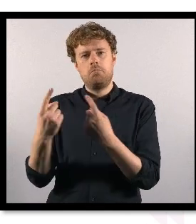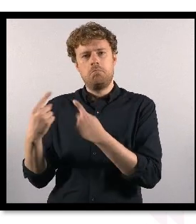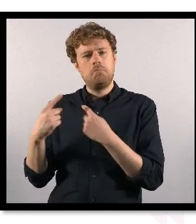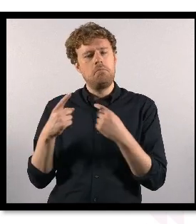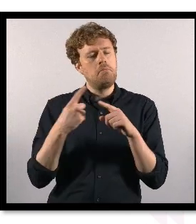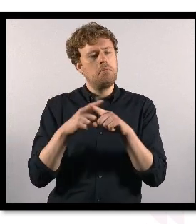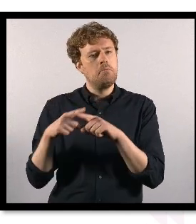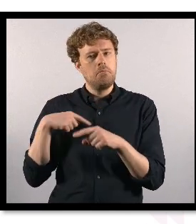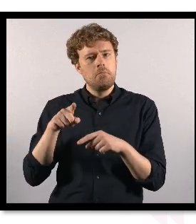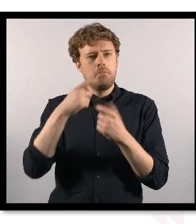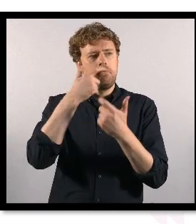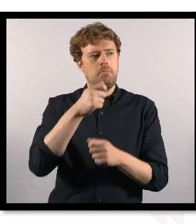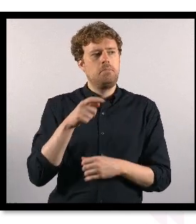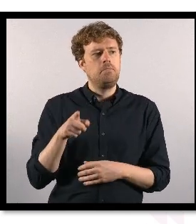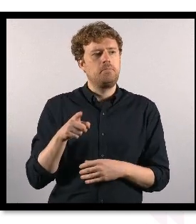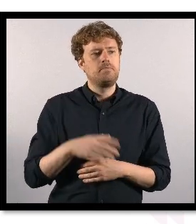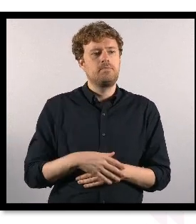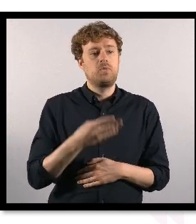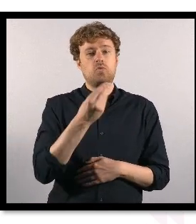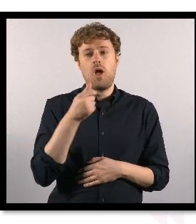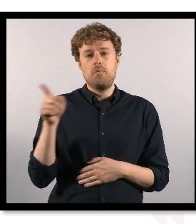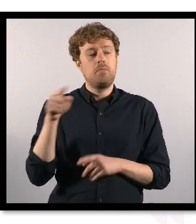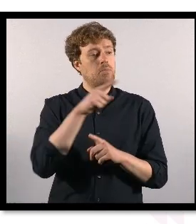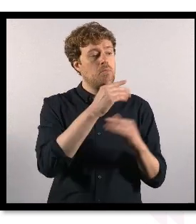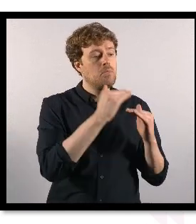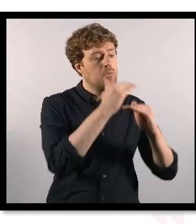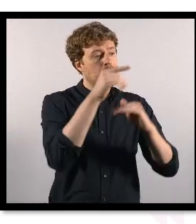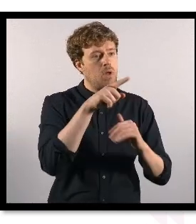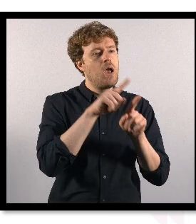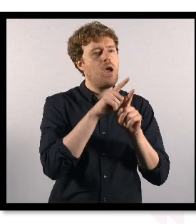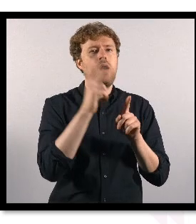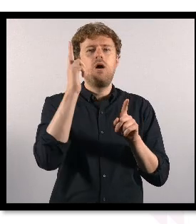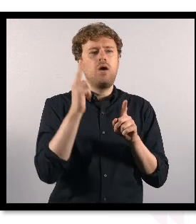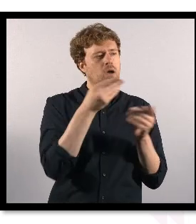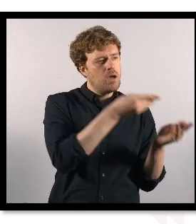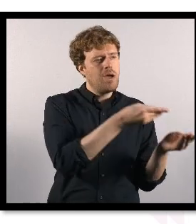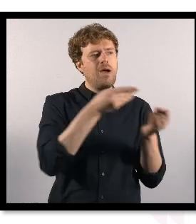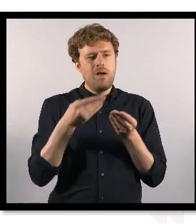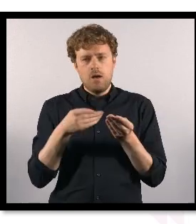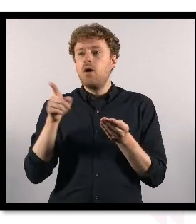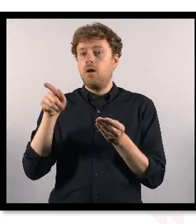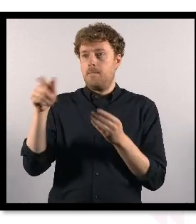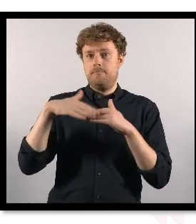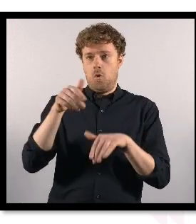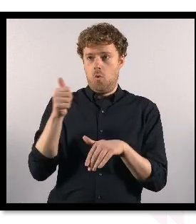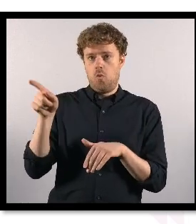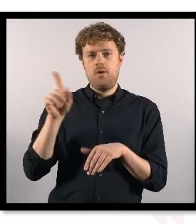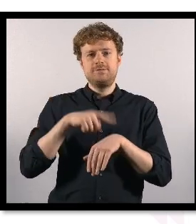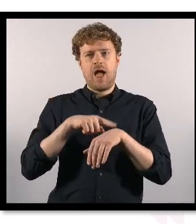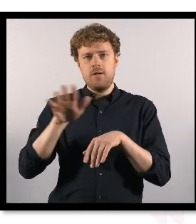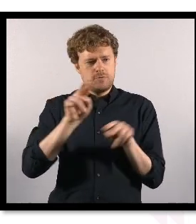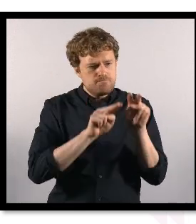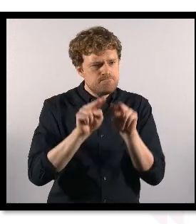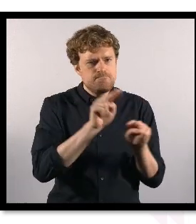a much more complex internal matrix where the maturity level is one of the criteria, but they built a much